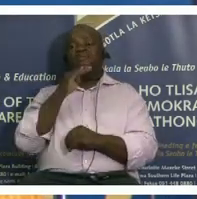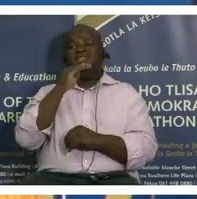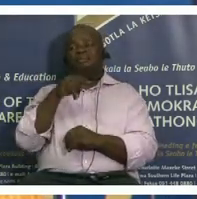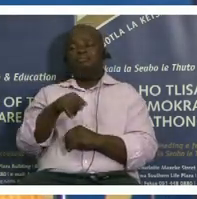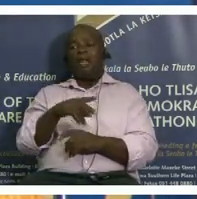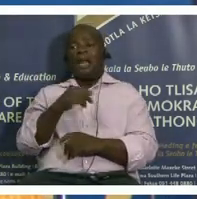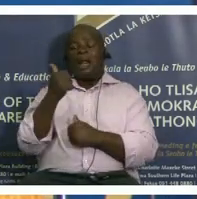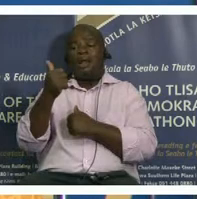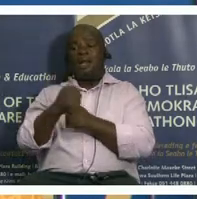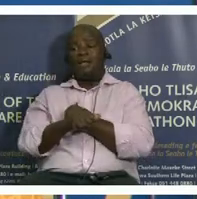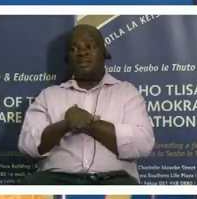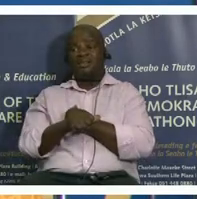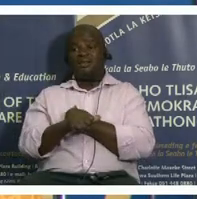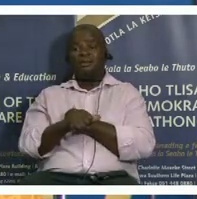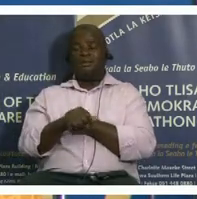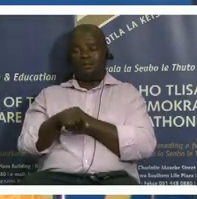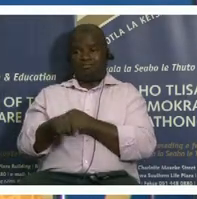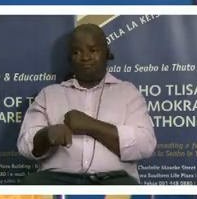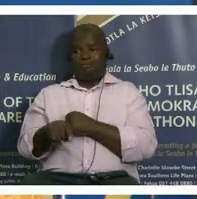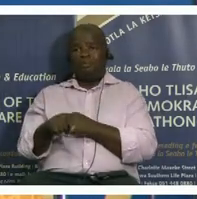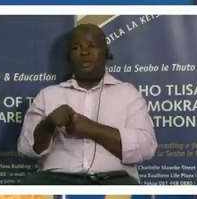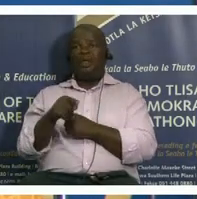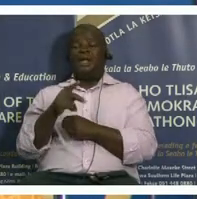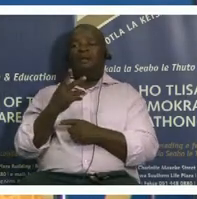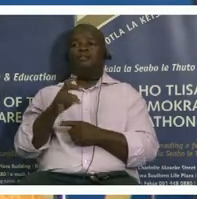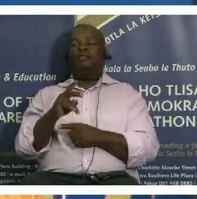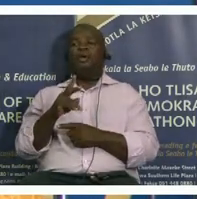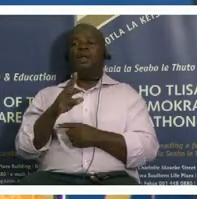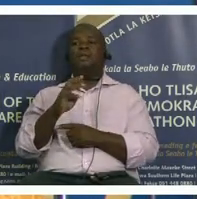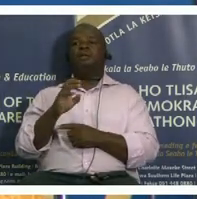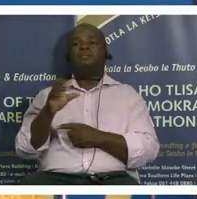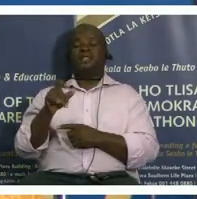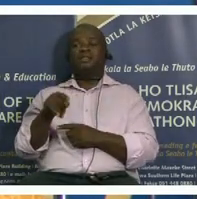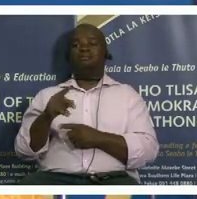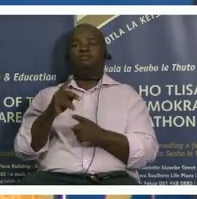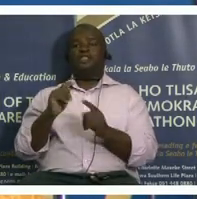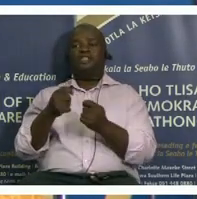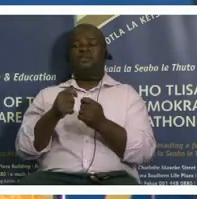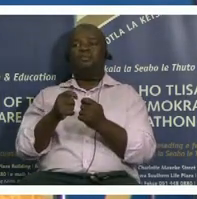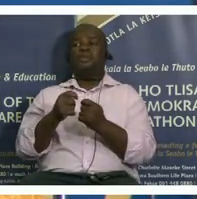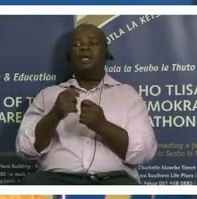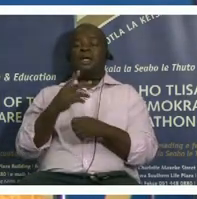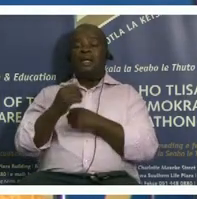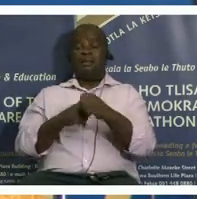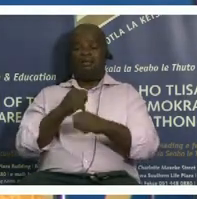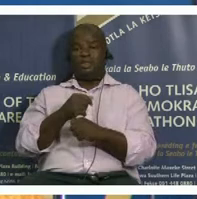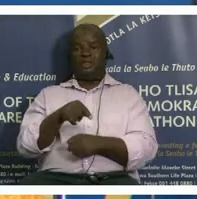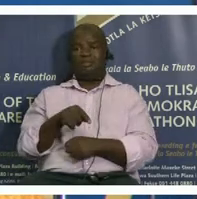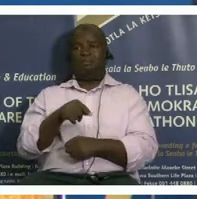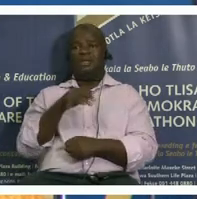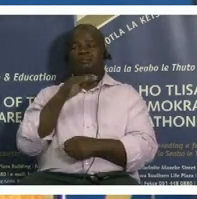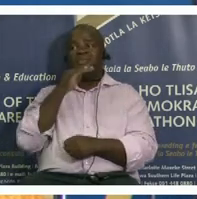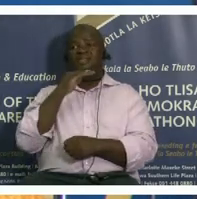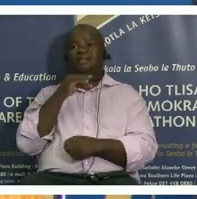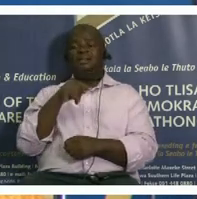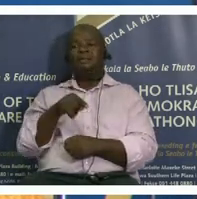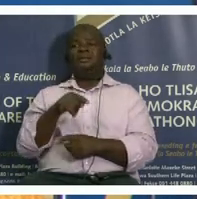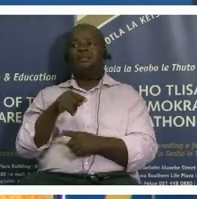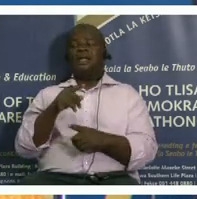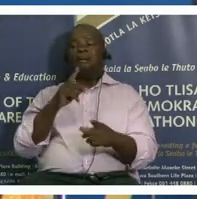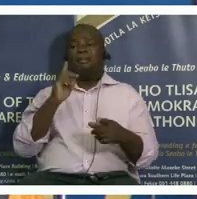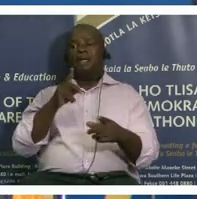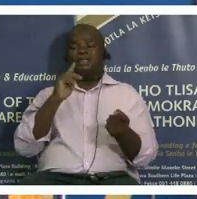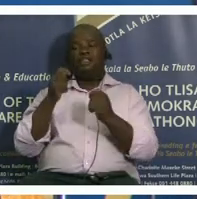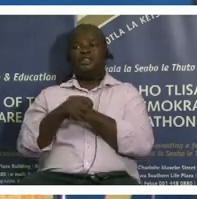this Executive Council's administration in government. This year will therefore not be the same. We need